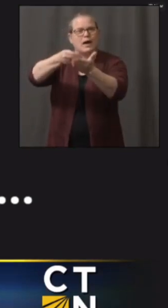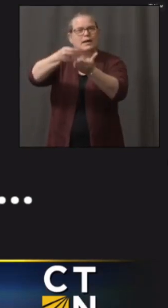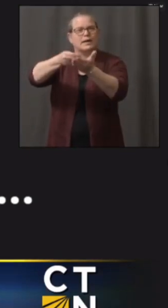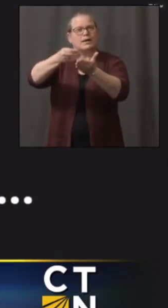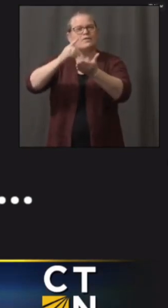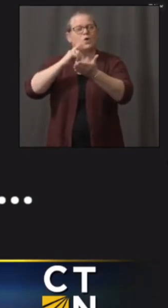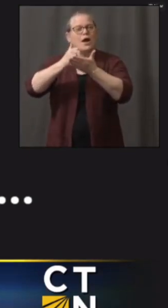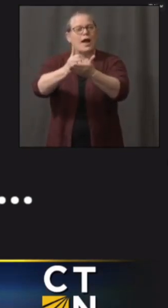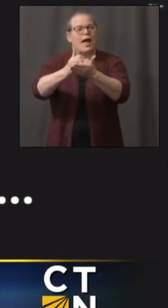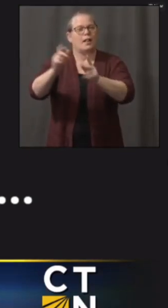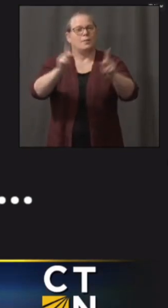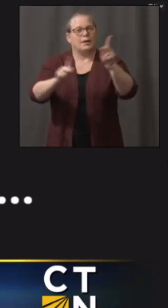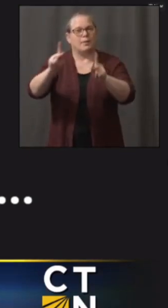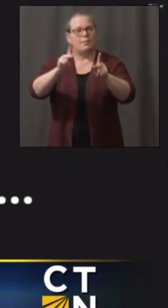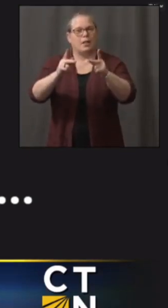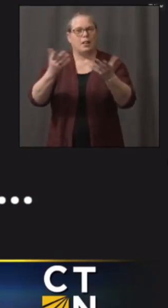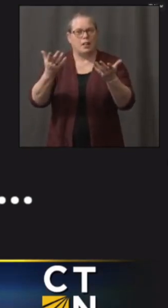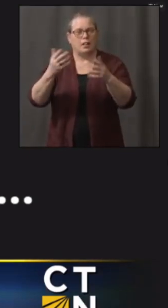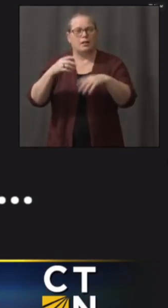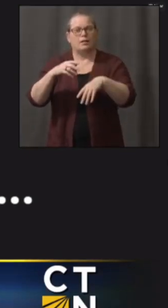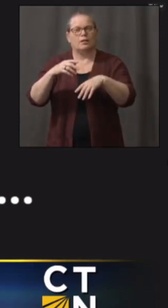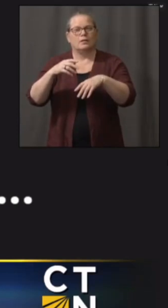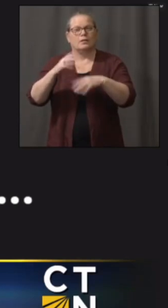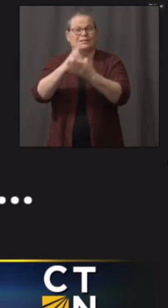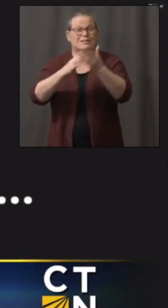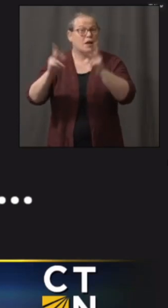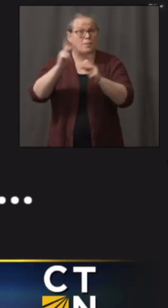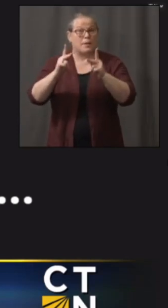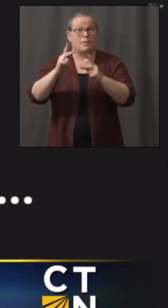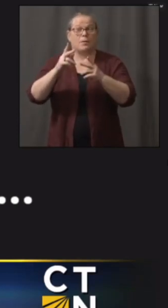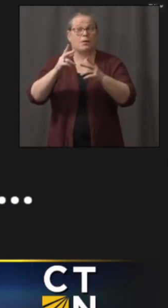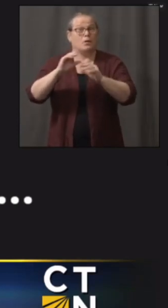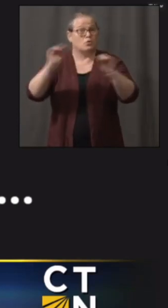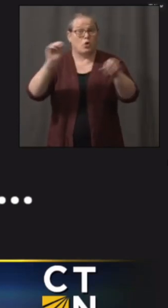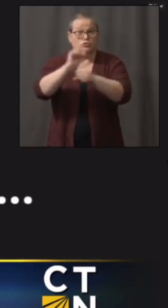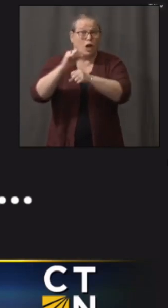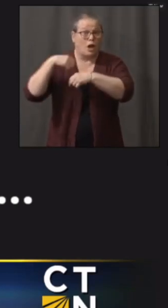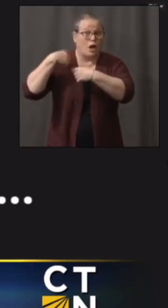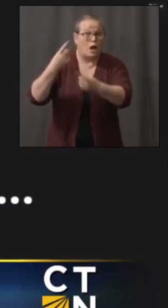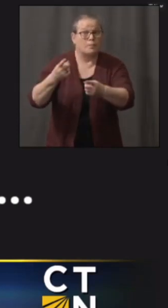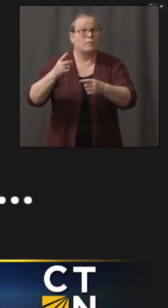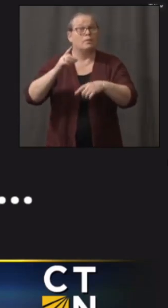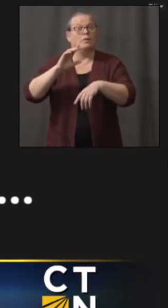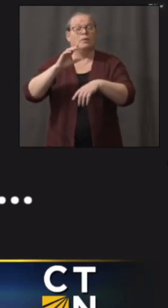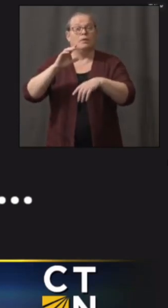doesn't seem to be forthcoming, can the state do anything more to help?